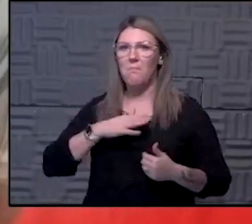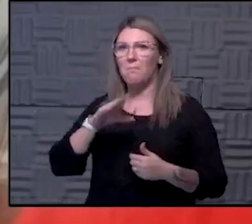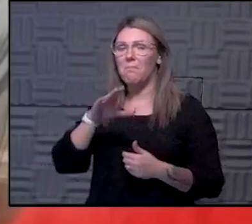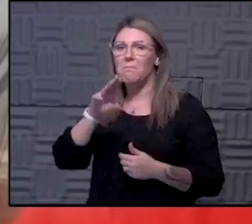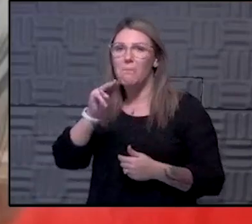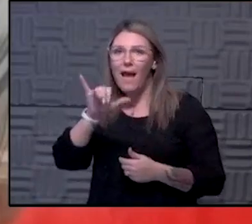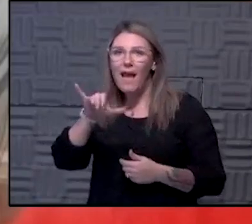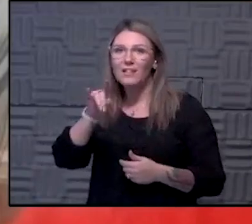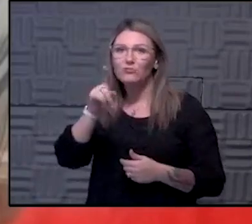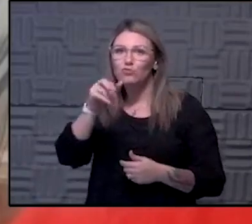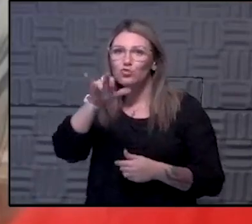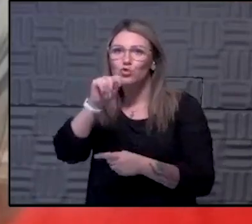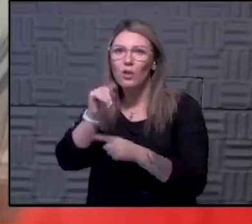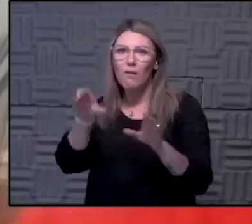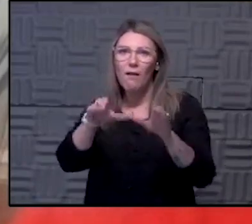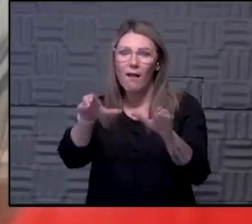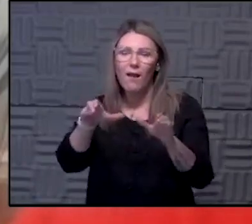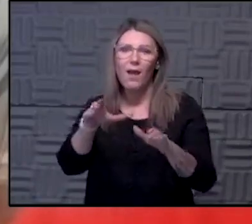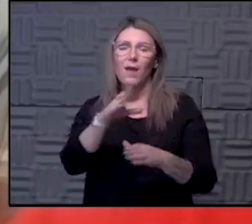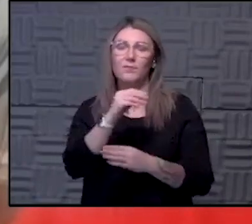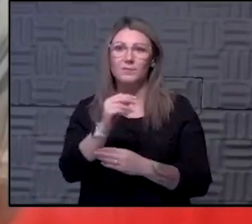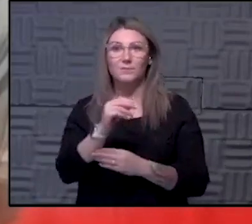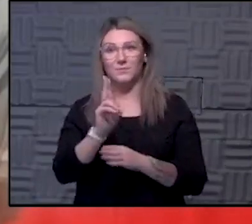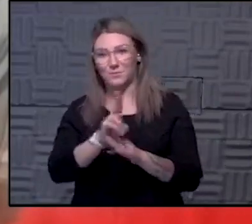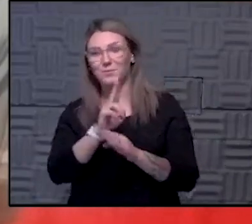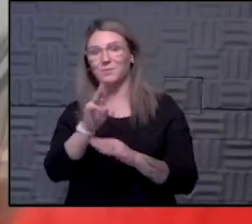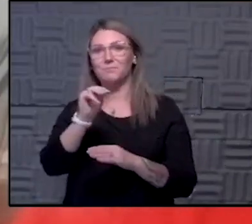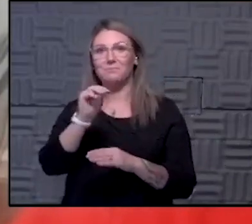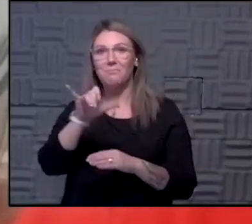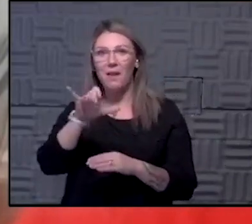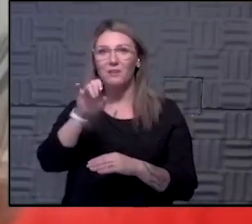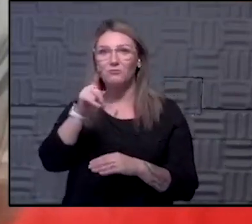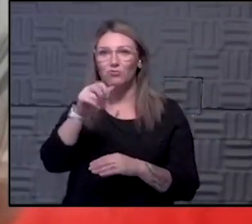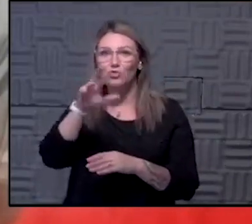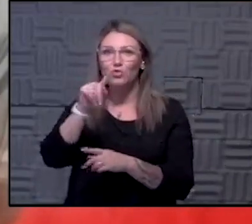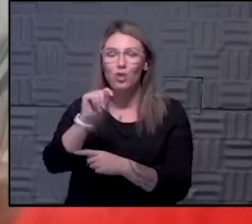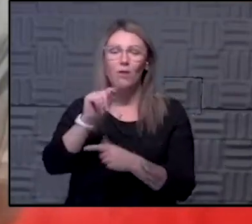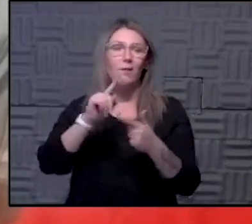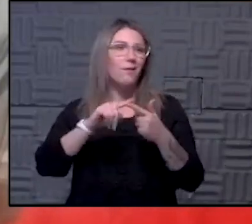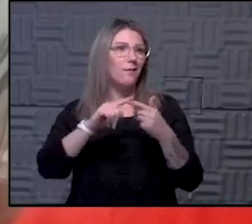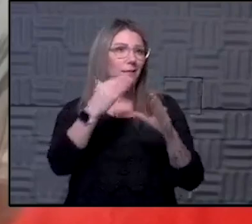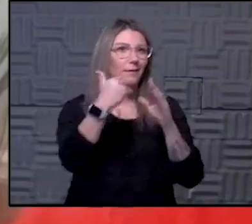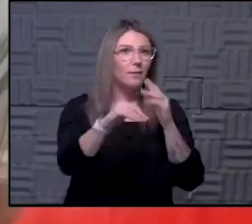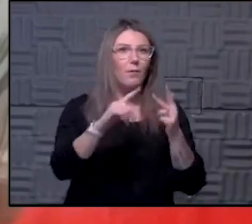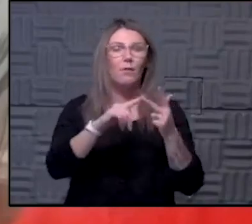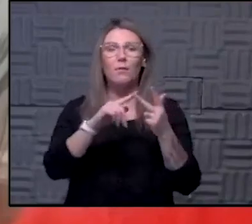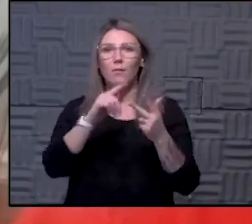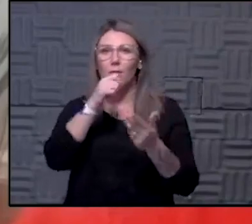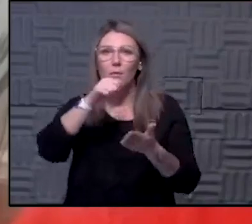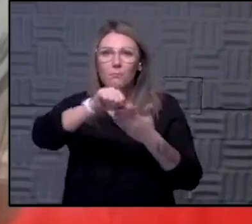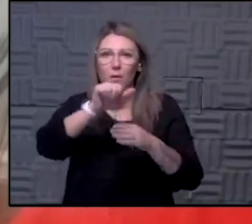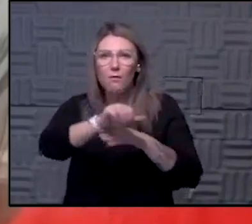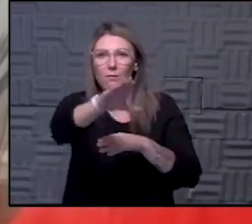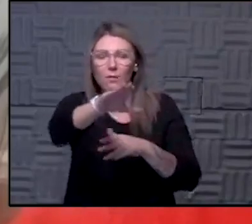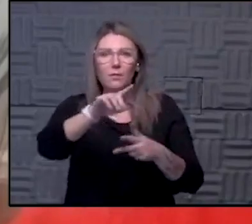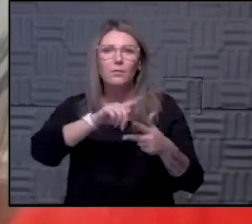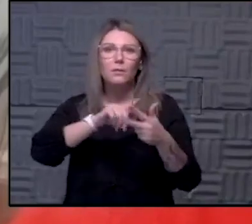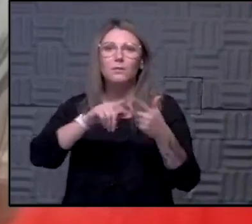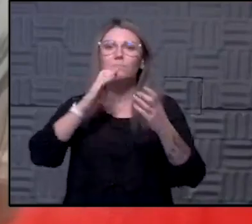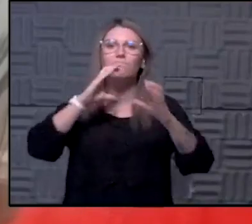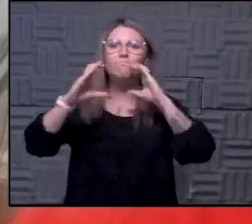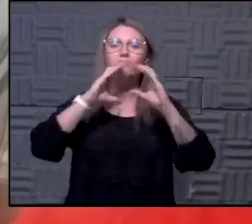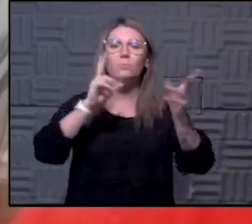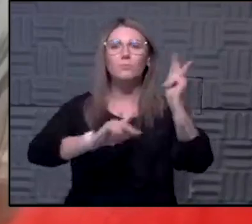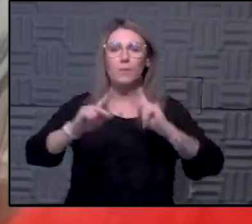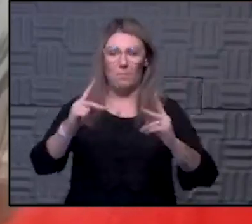active. And so while we would certainly use MyChart, email, even some mailings to communicate with those who have the